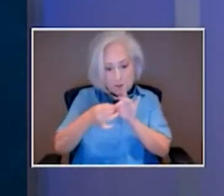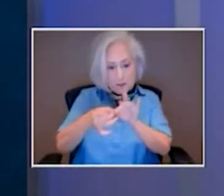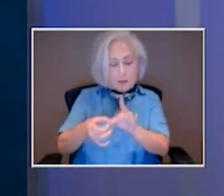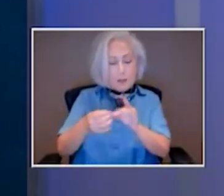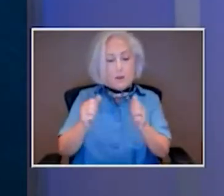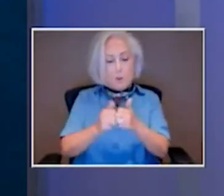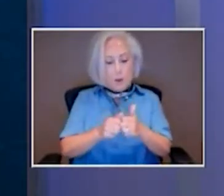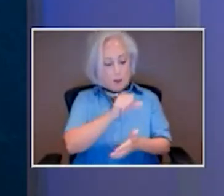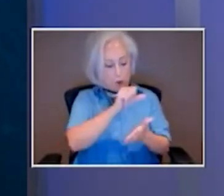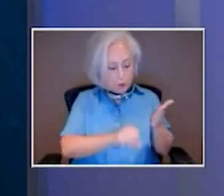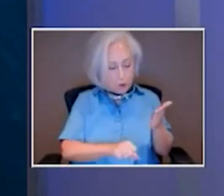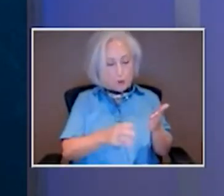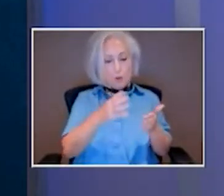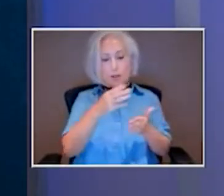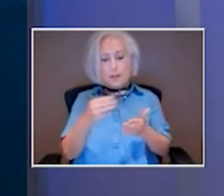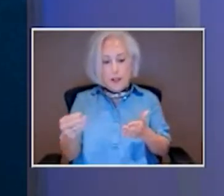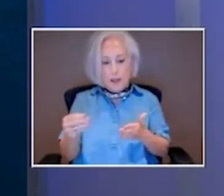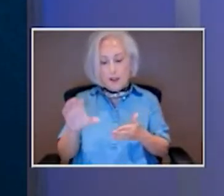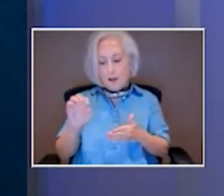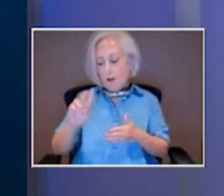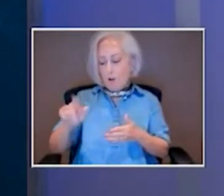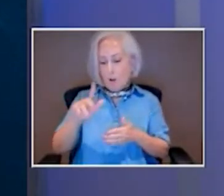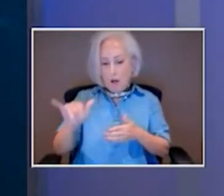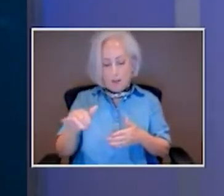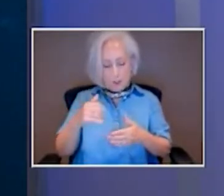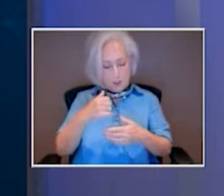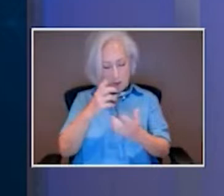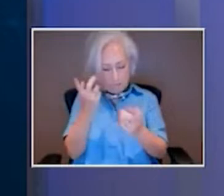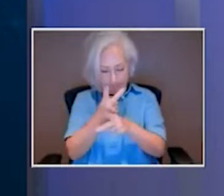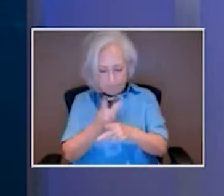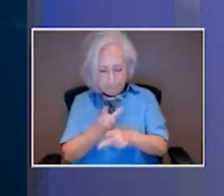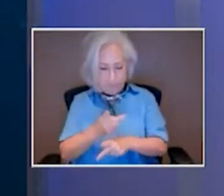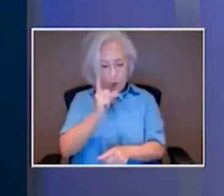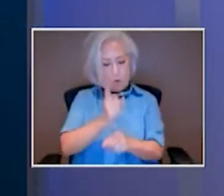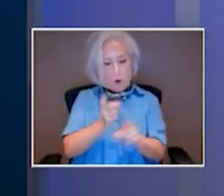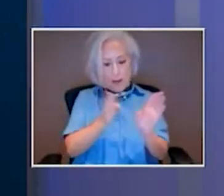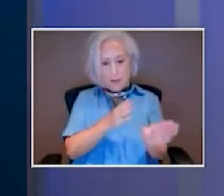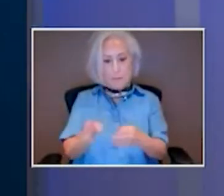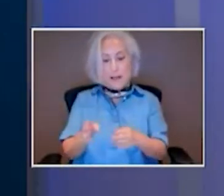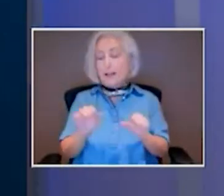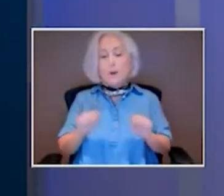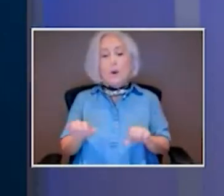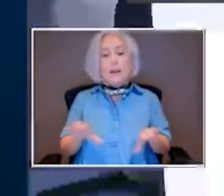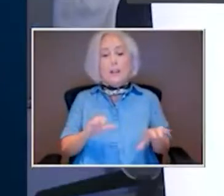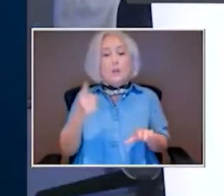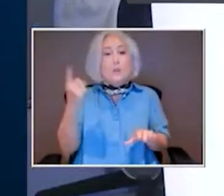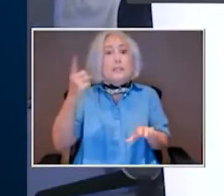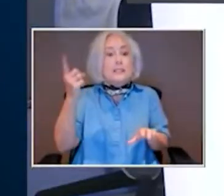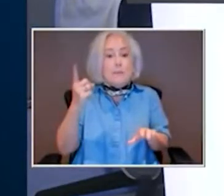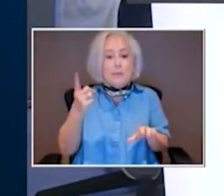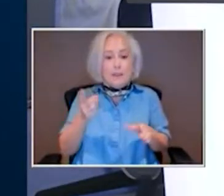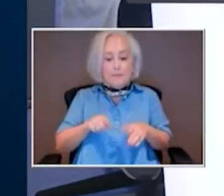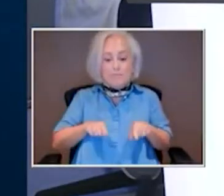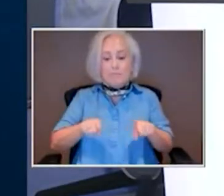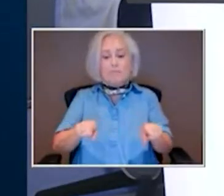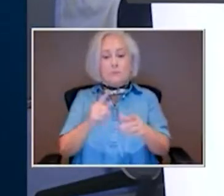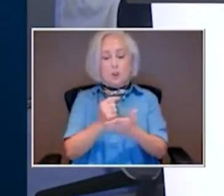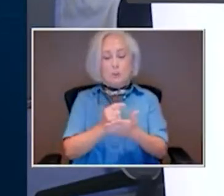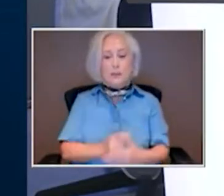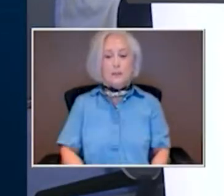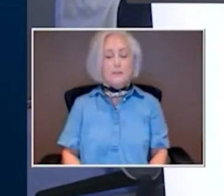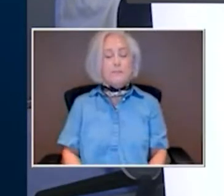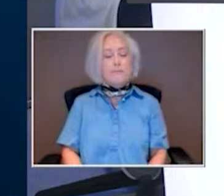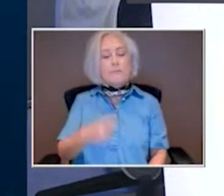for each patient. We can do almost always something, even if treatment is ongoing. How has